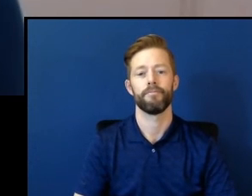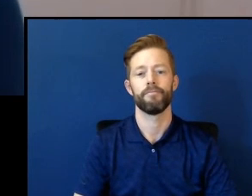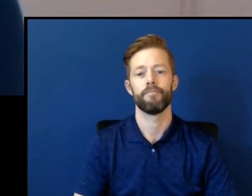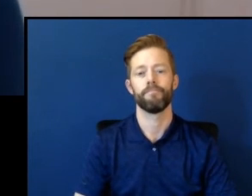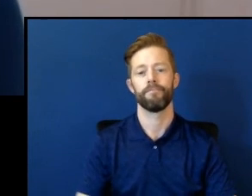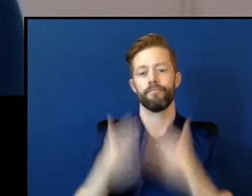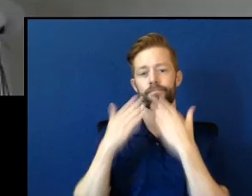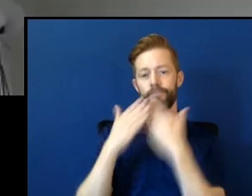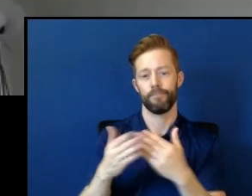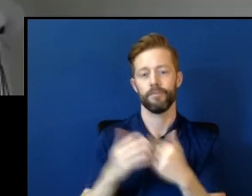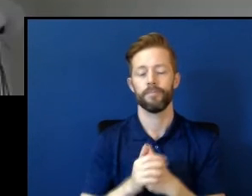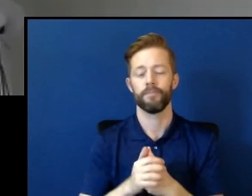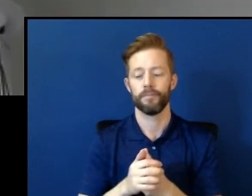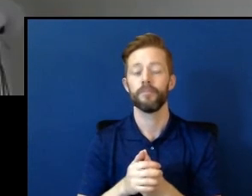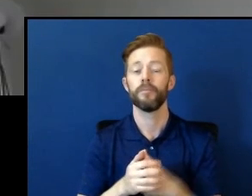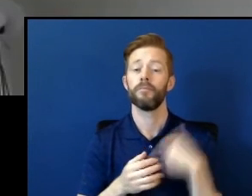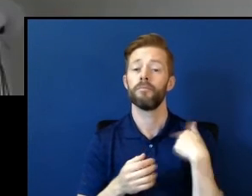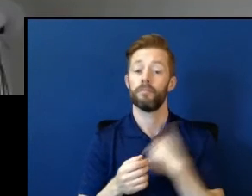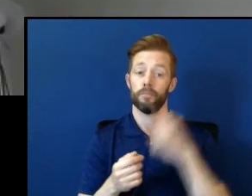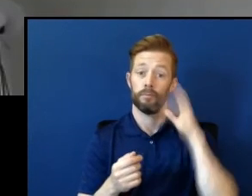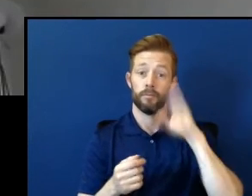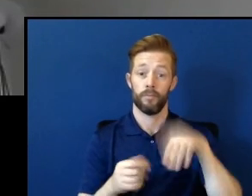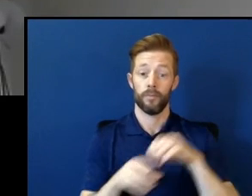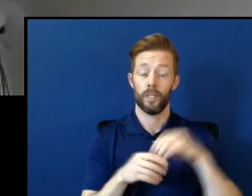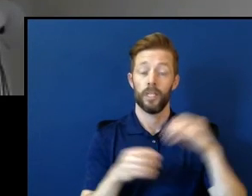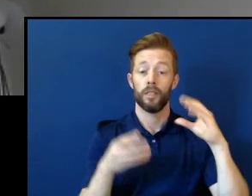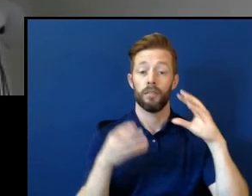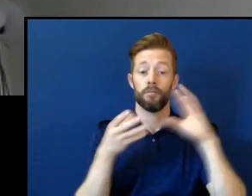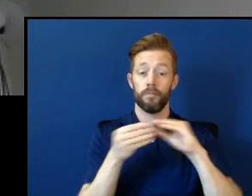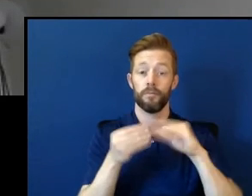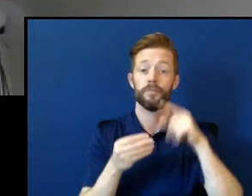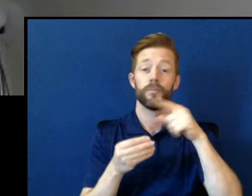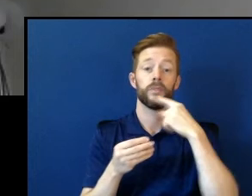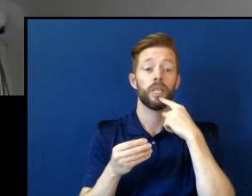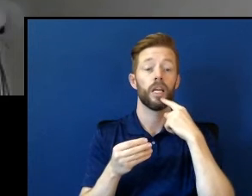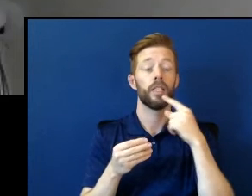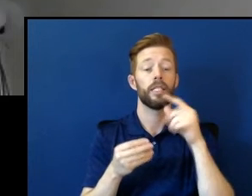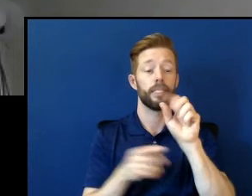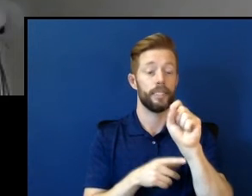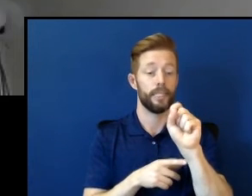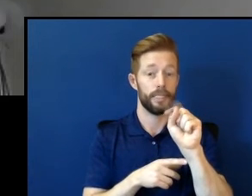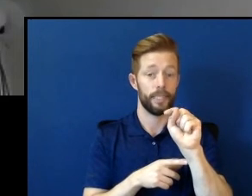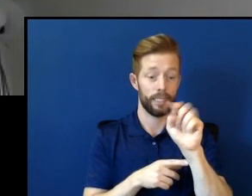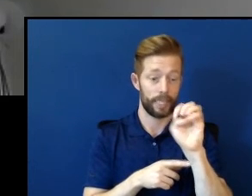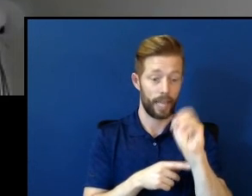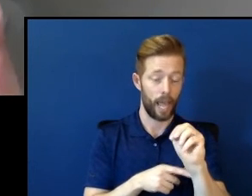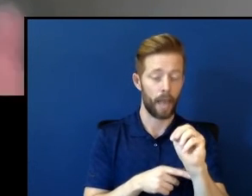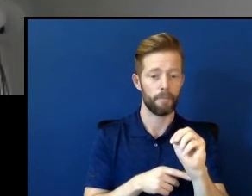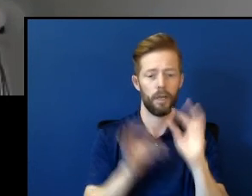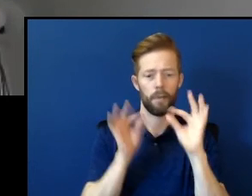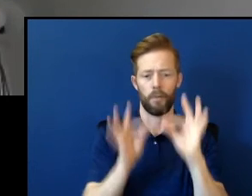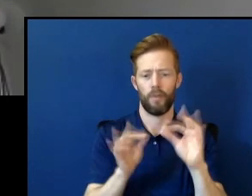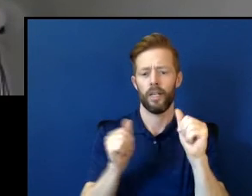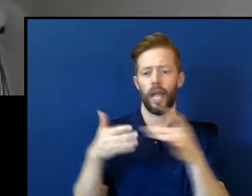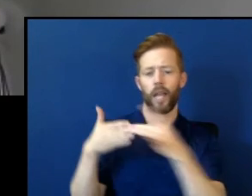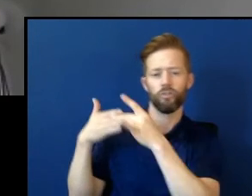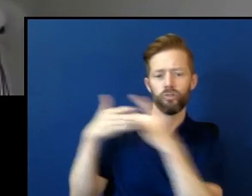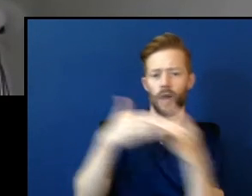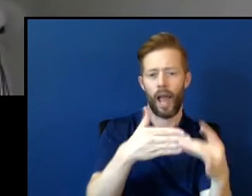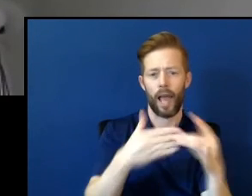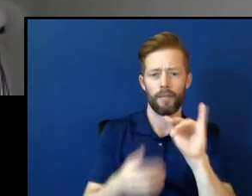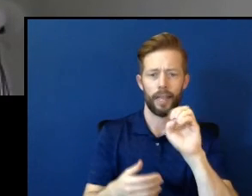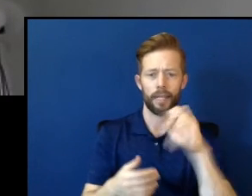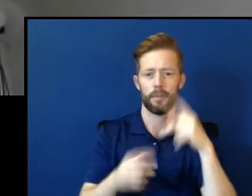Okay. Thank you. And we know, like in the presentation, you talk about STEM as a vehicle to drive the progress of the